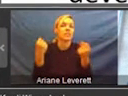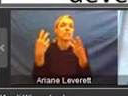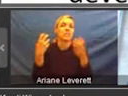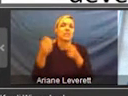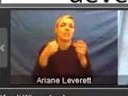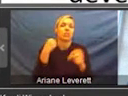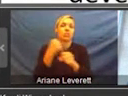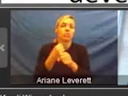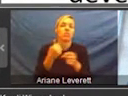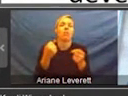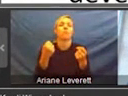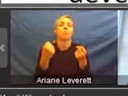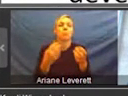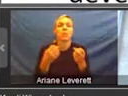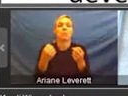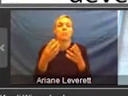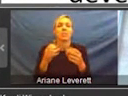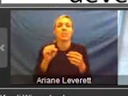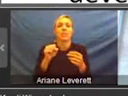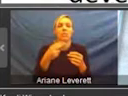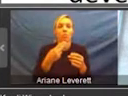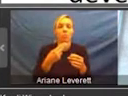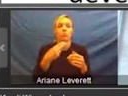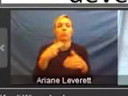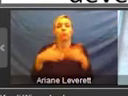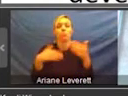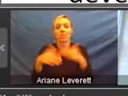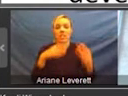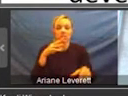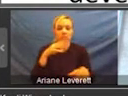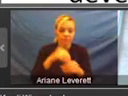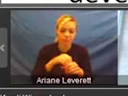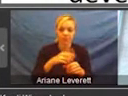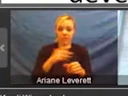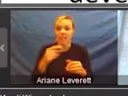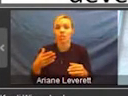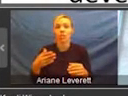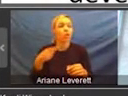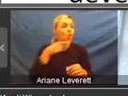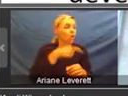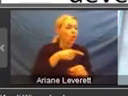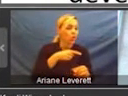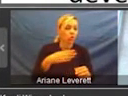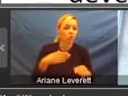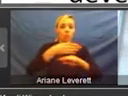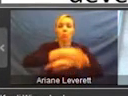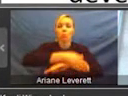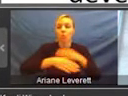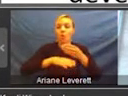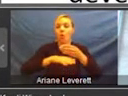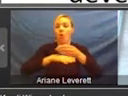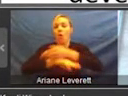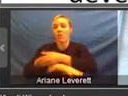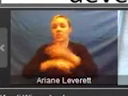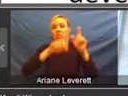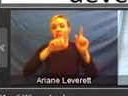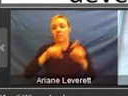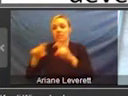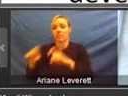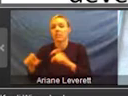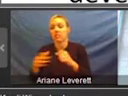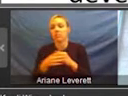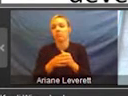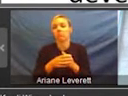process and cross-testing, of which are the core principles that derive out of years, like